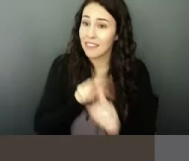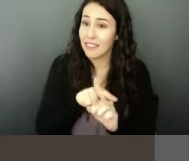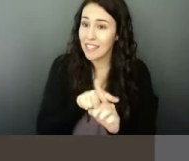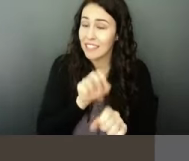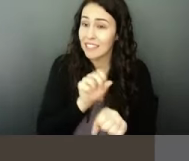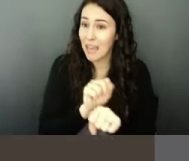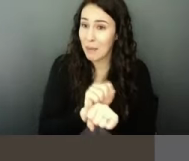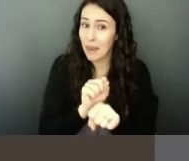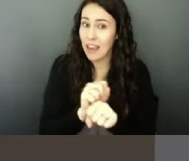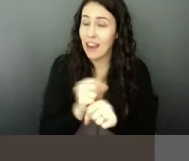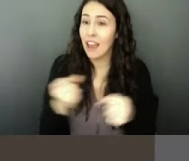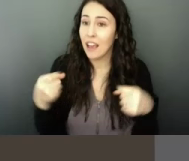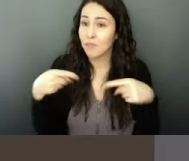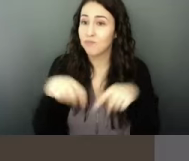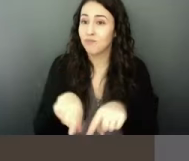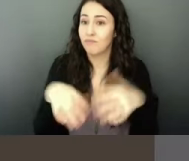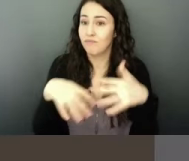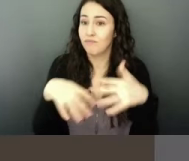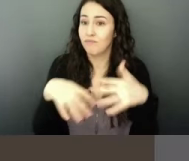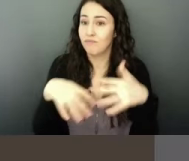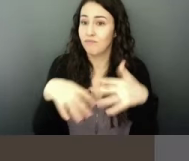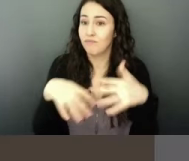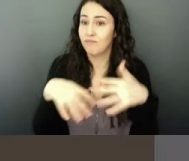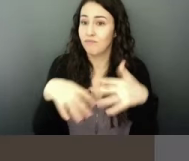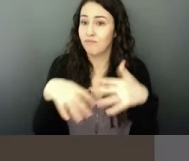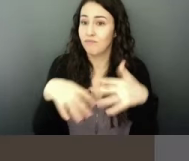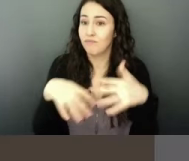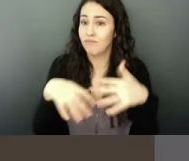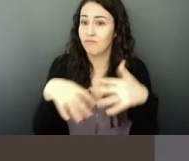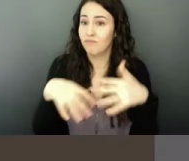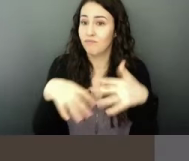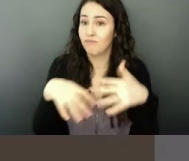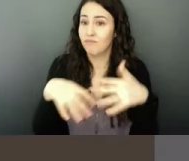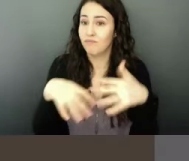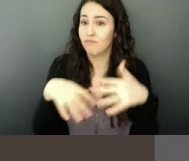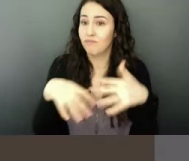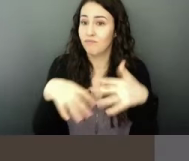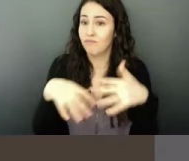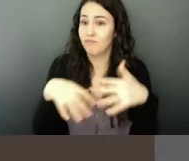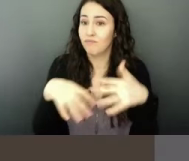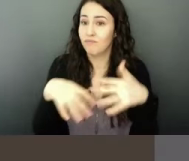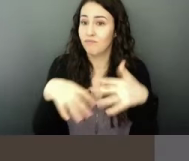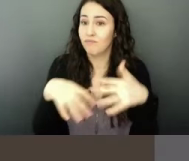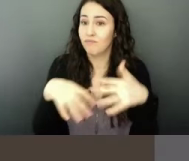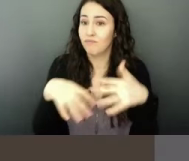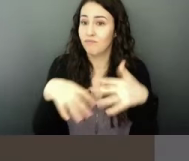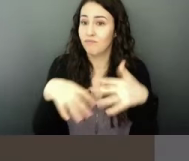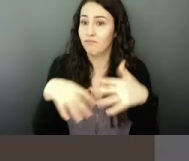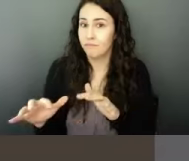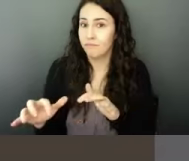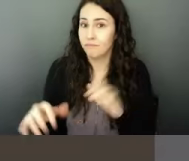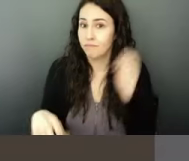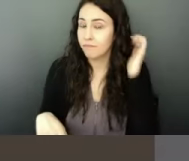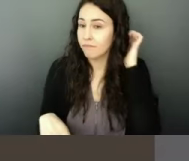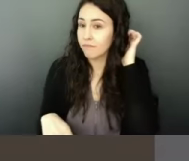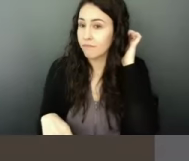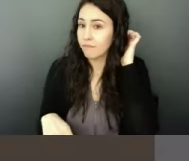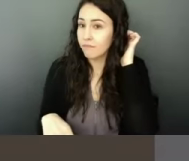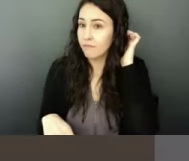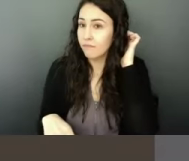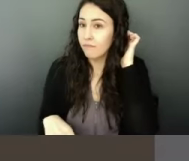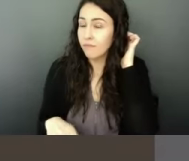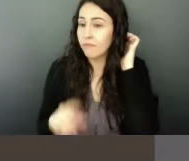SLO for the course. And you really want all of your assignments right in the class to align to some or 1 or 2 of your